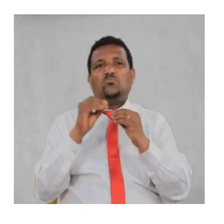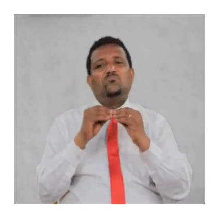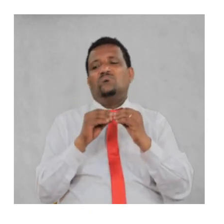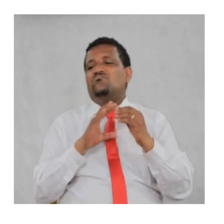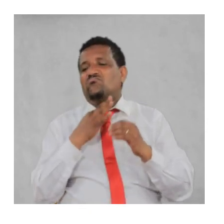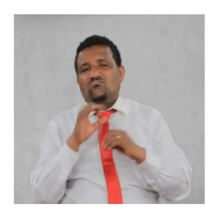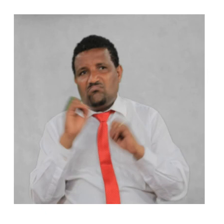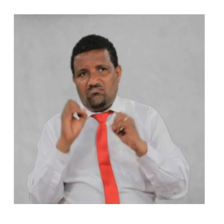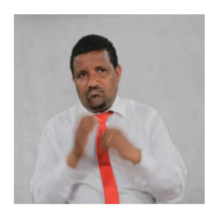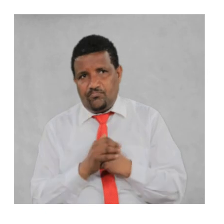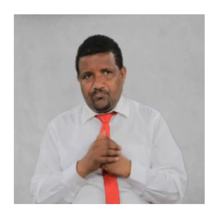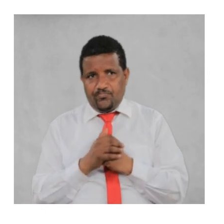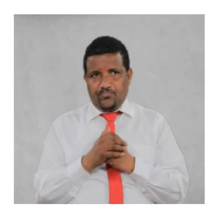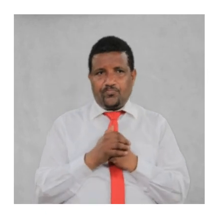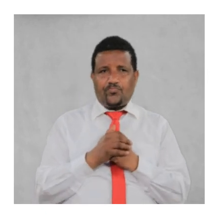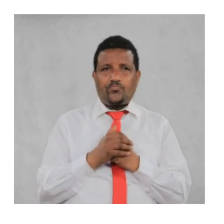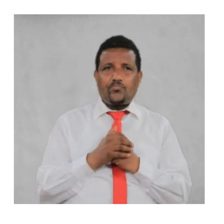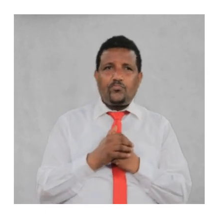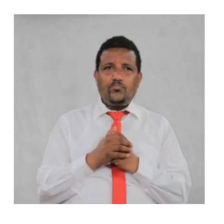inelastic.